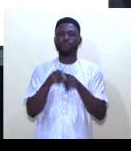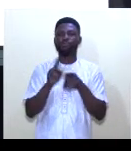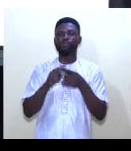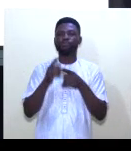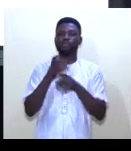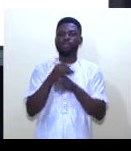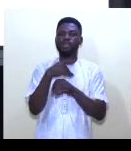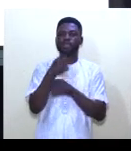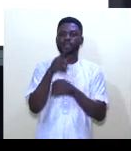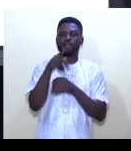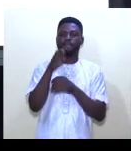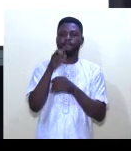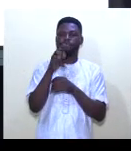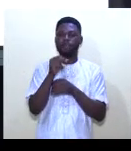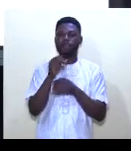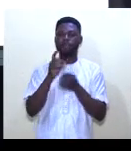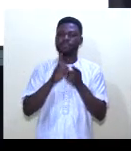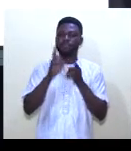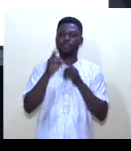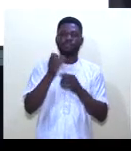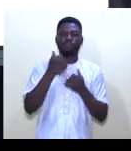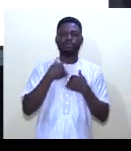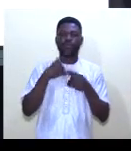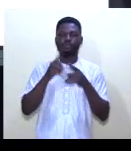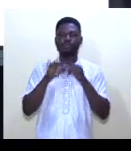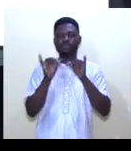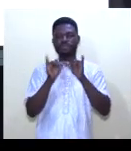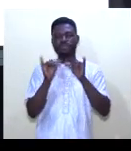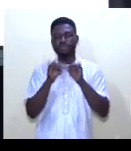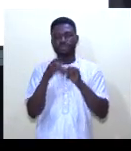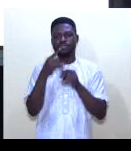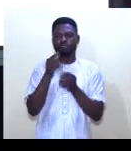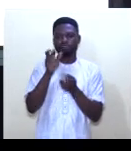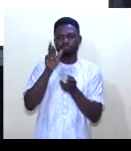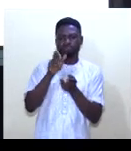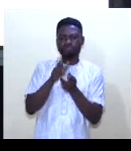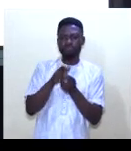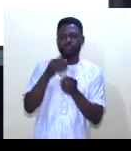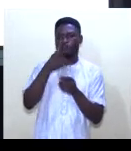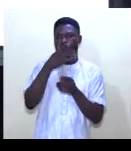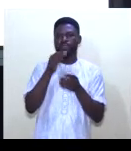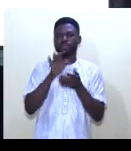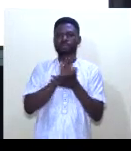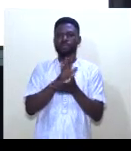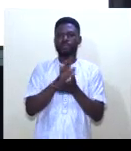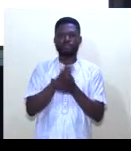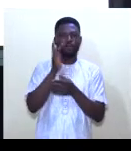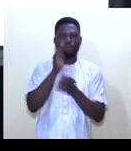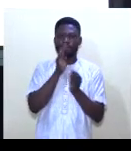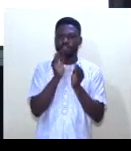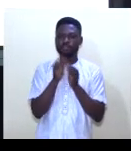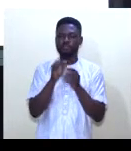So to get the planned distance, you have to scale the real distance down because